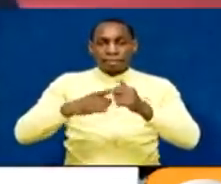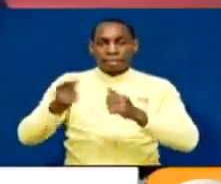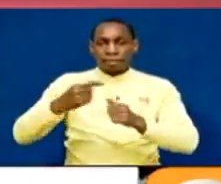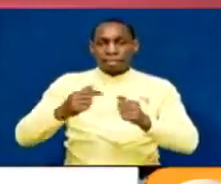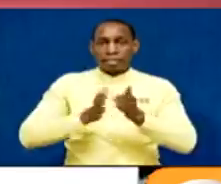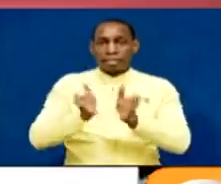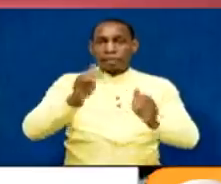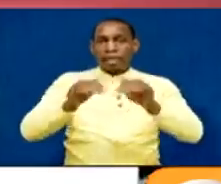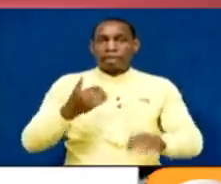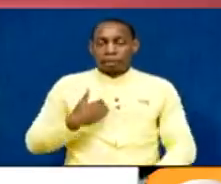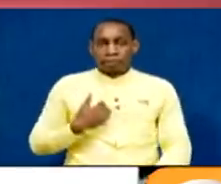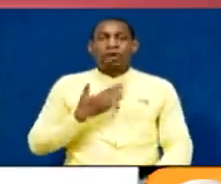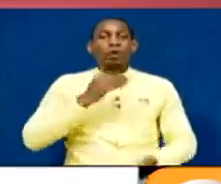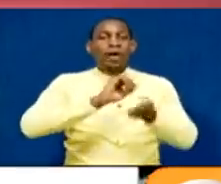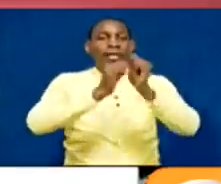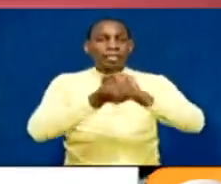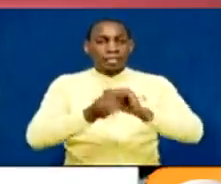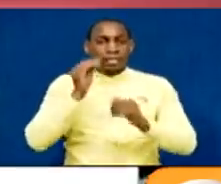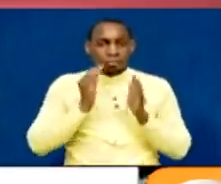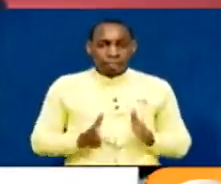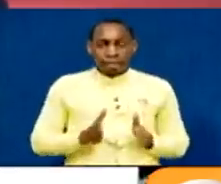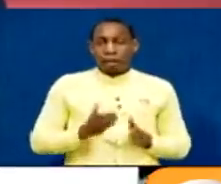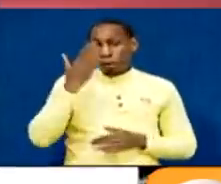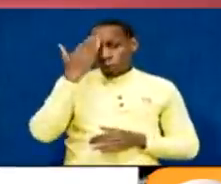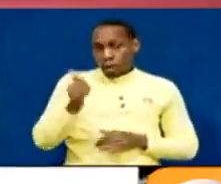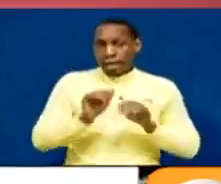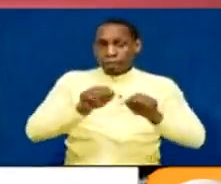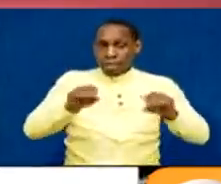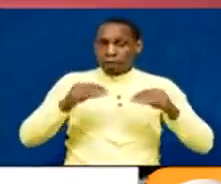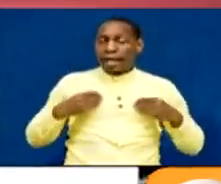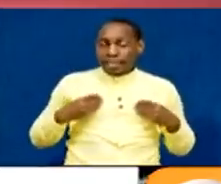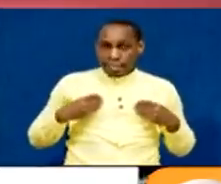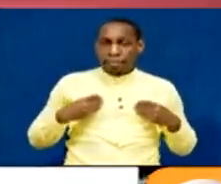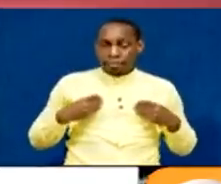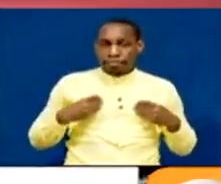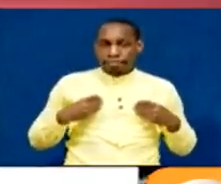election. That want to amend, Mr. Speaker, so that